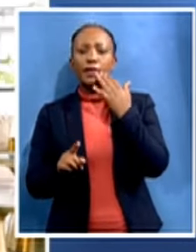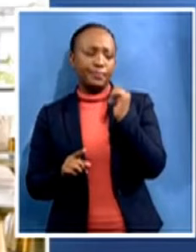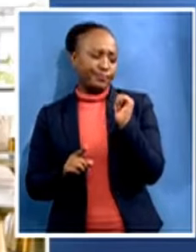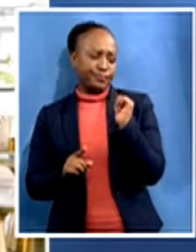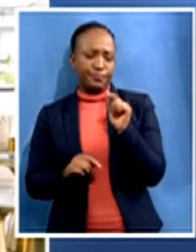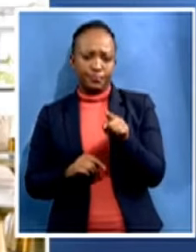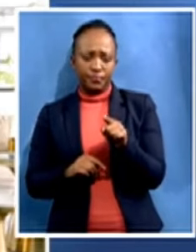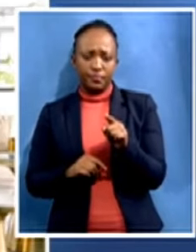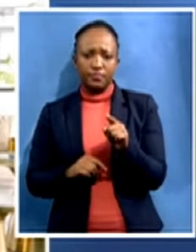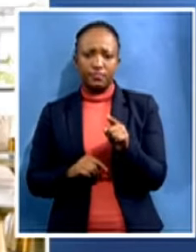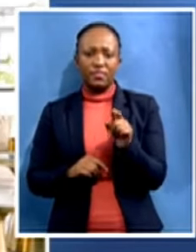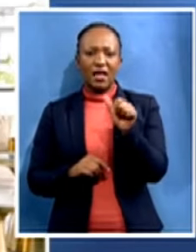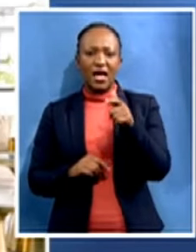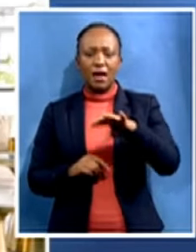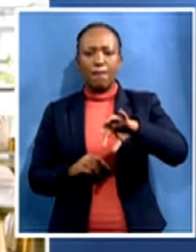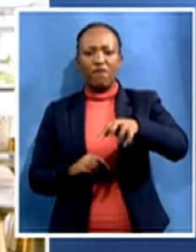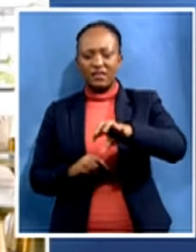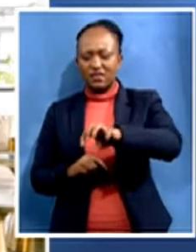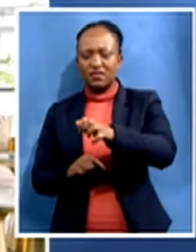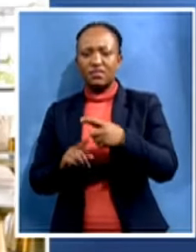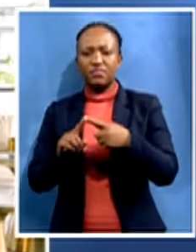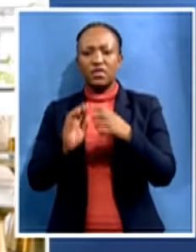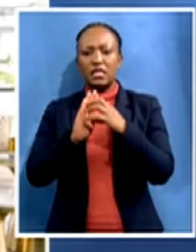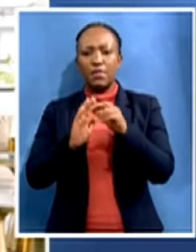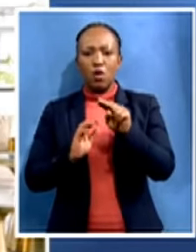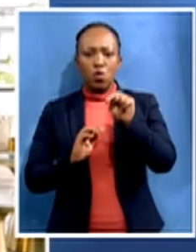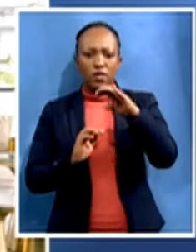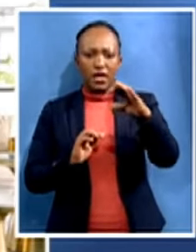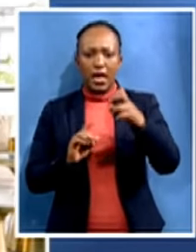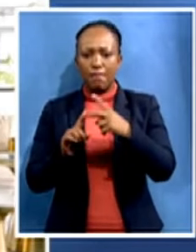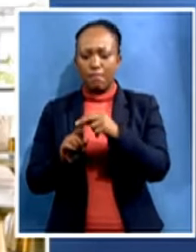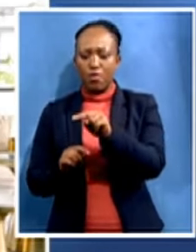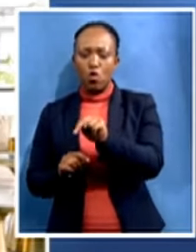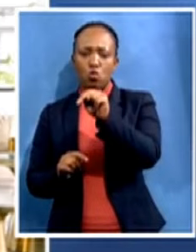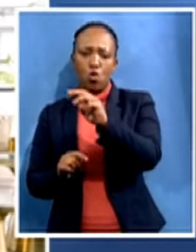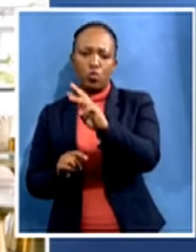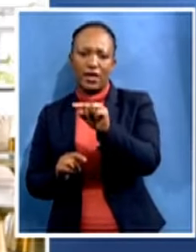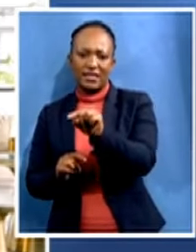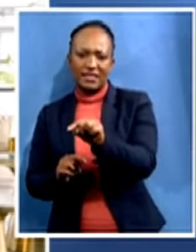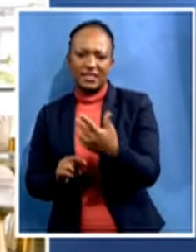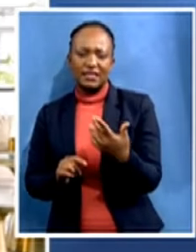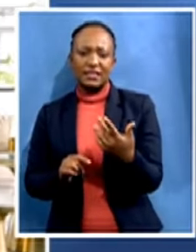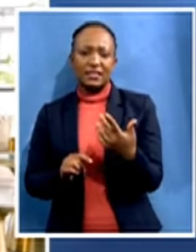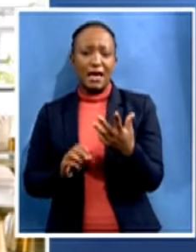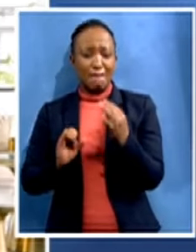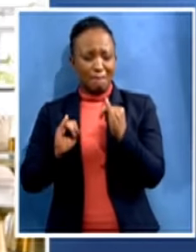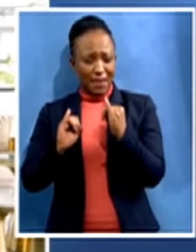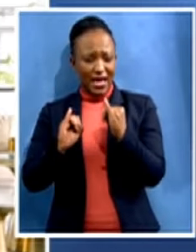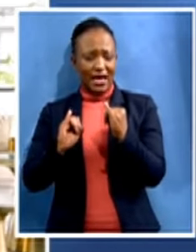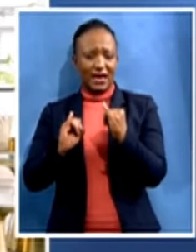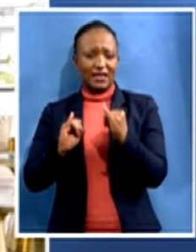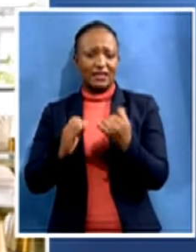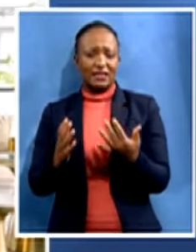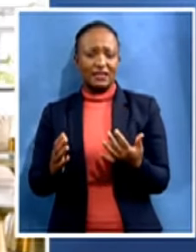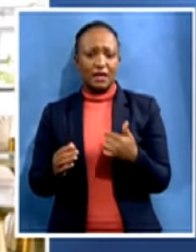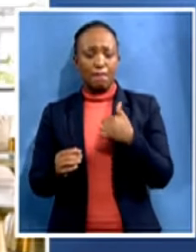Cape, Northwest, Free State are also doing very badly. So I would have expected that they would tighten